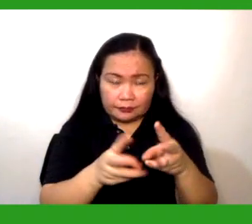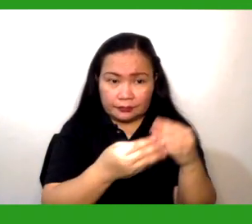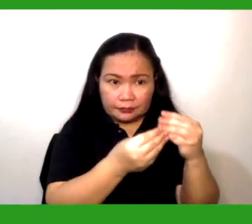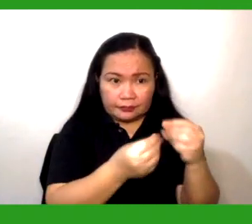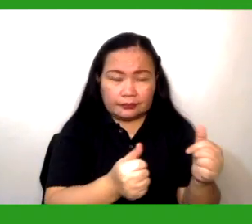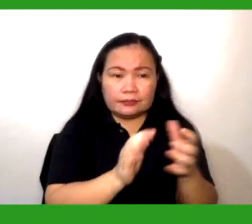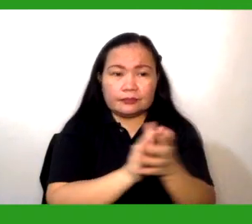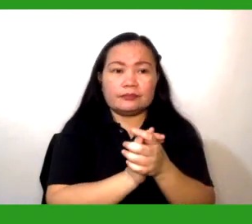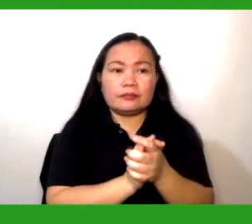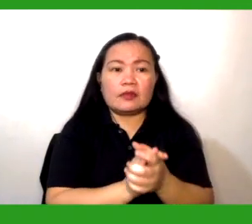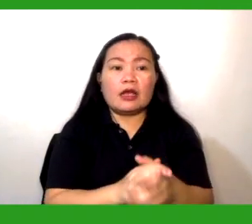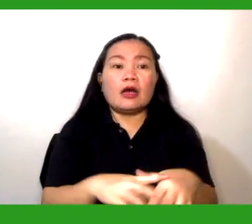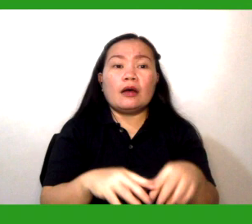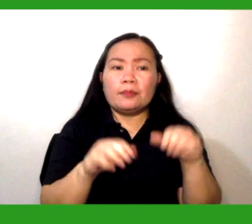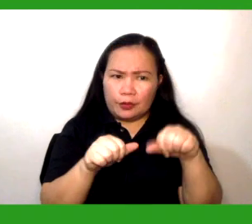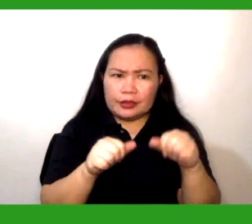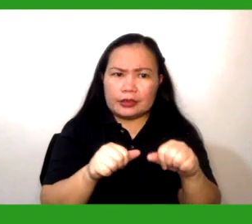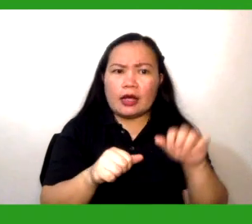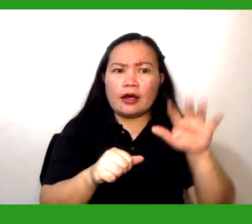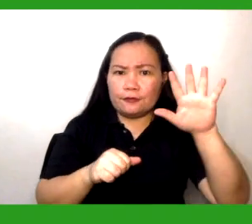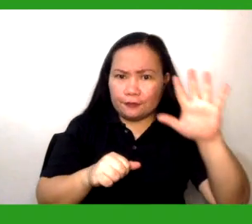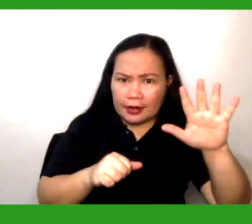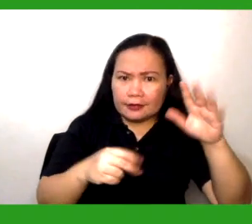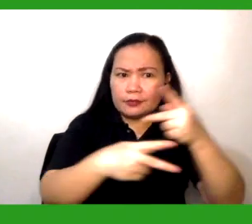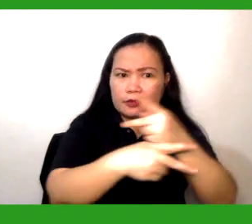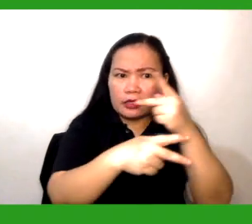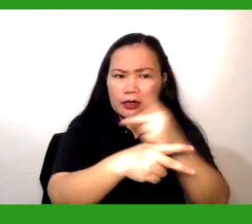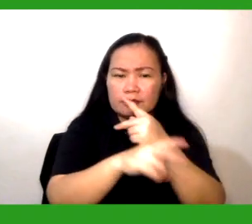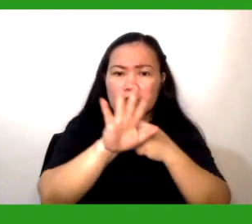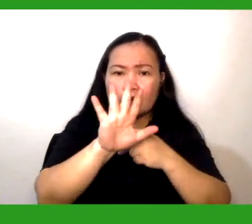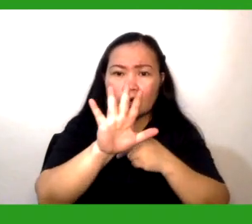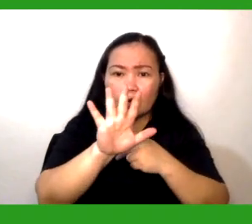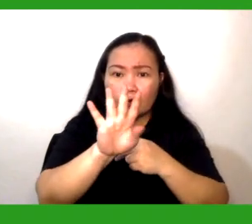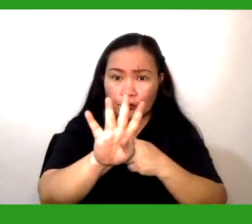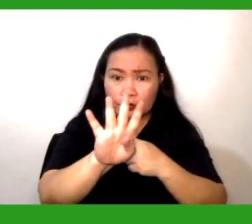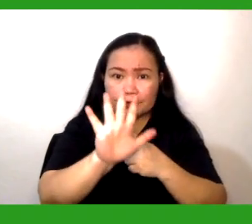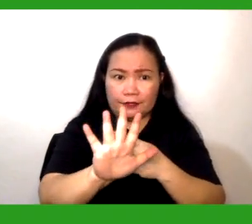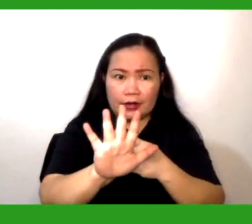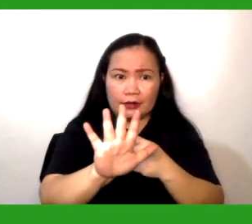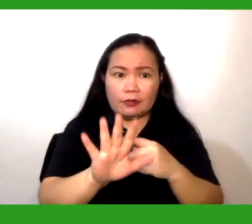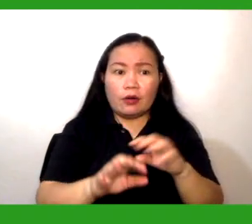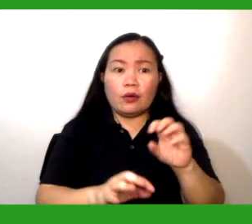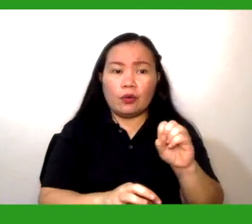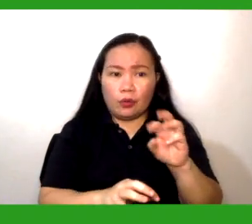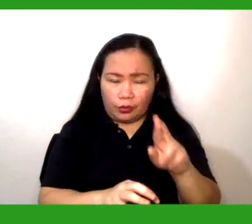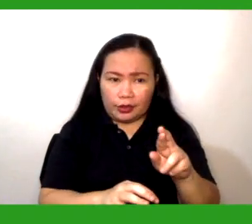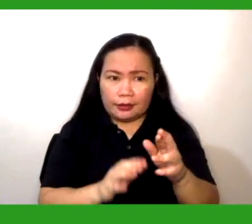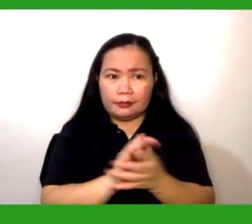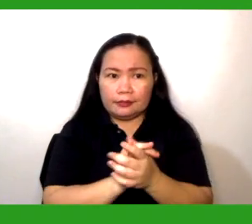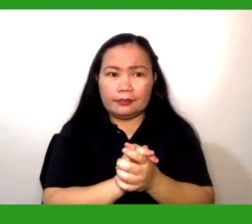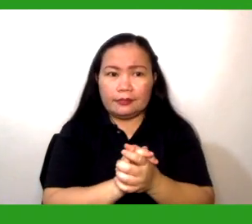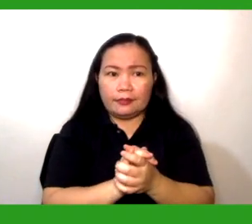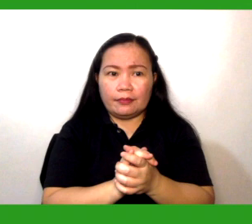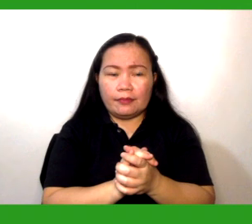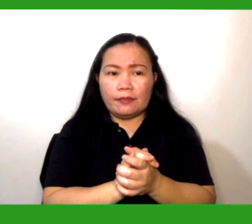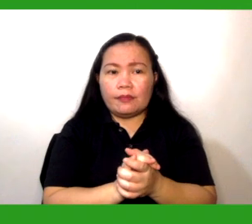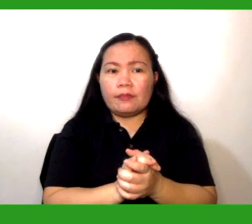given. Okay? Pwede ka mag 5 times 45 divided by 9. Pwede rin naman ito.